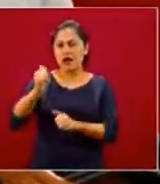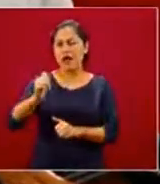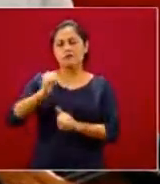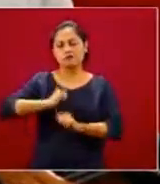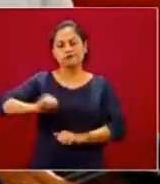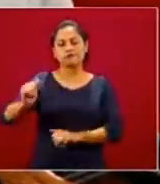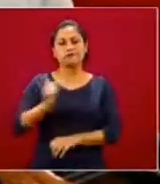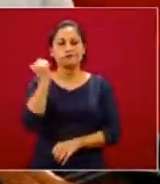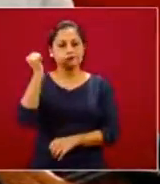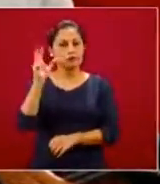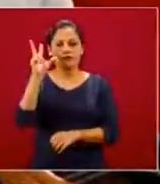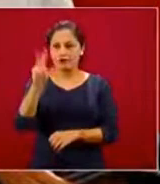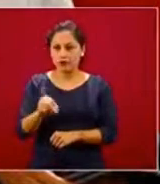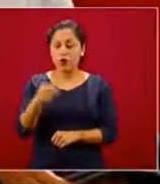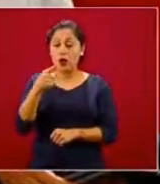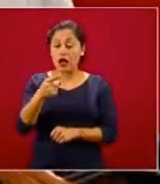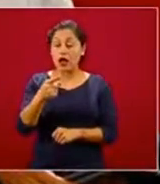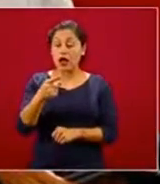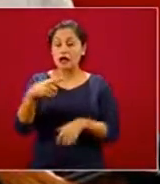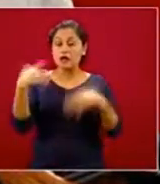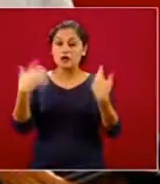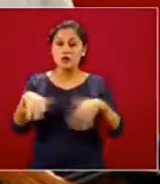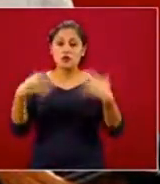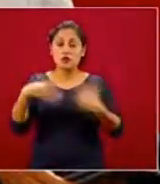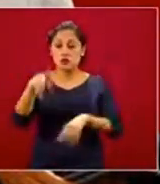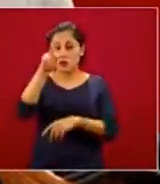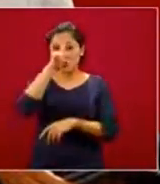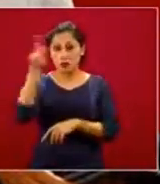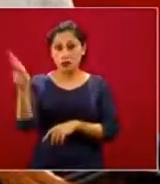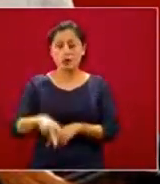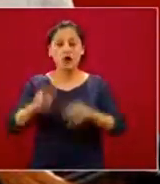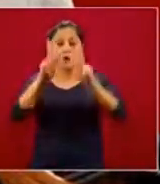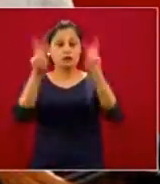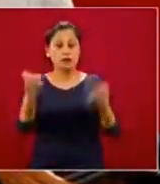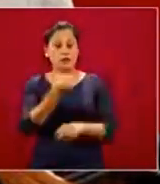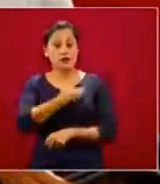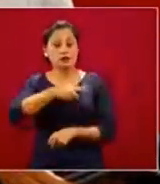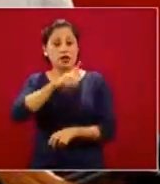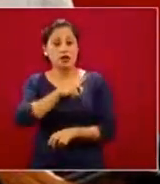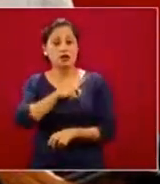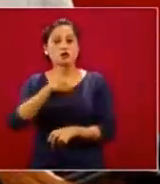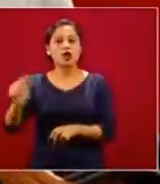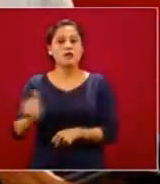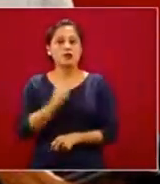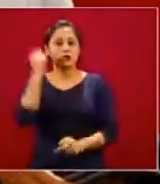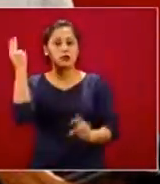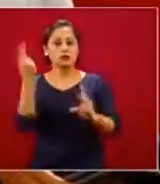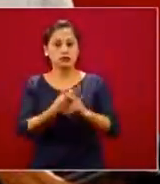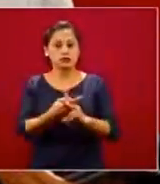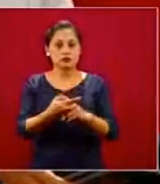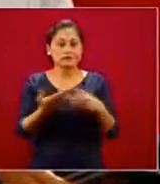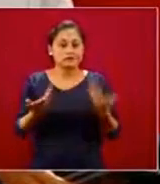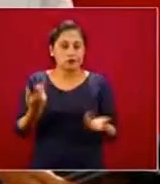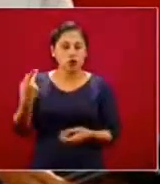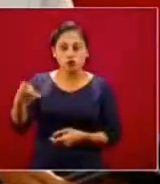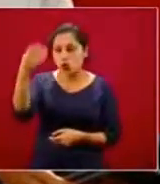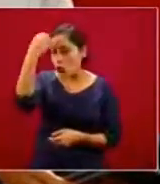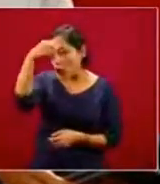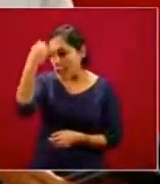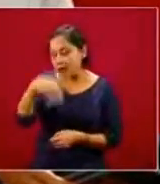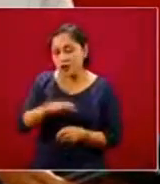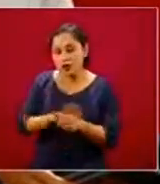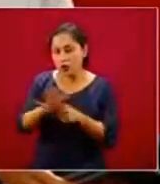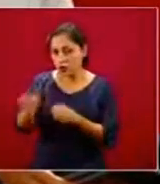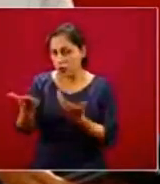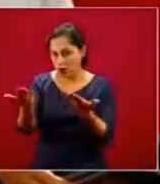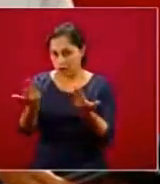total craziness, and says that it was murder in the name of public health. What's your opinion on this